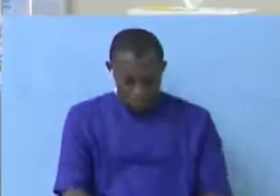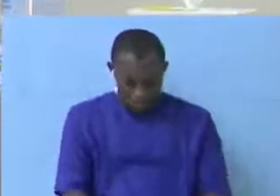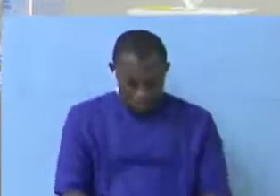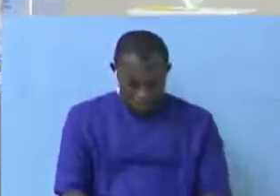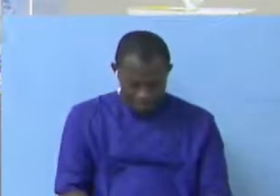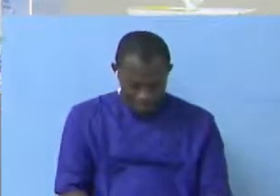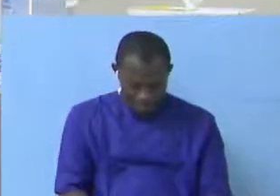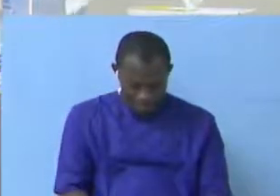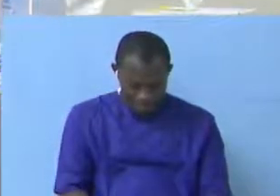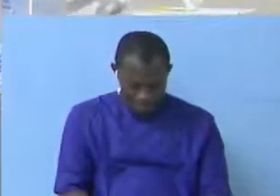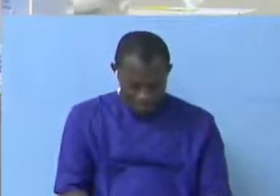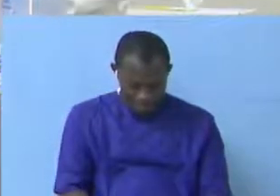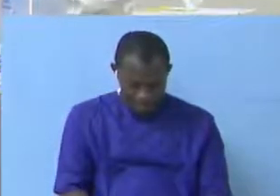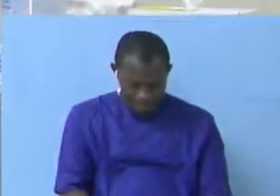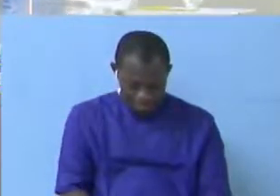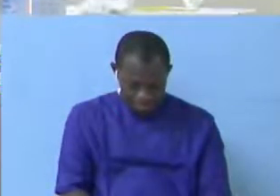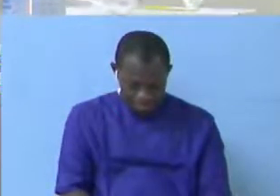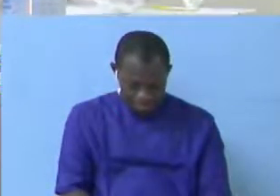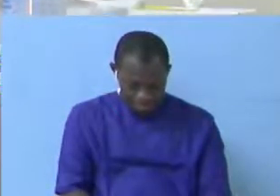in. Thank you very much.